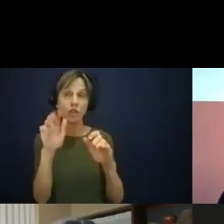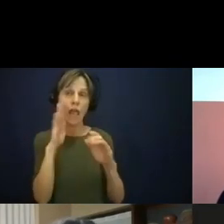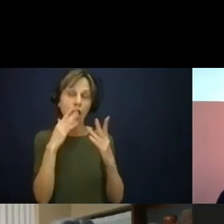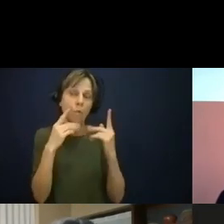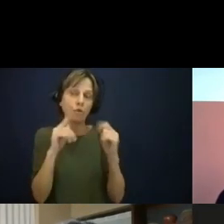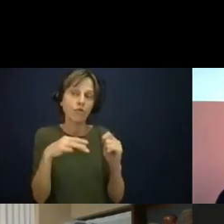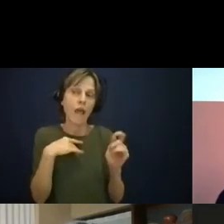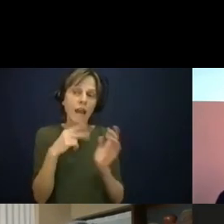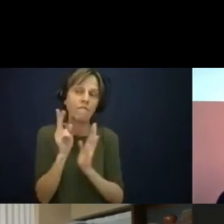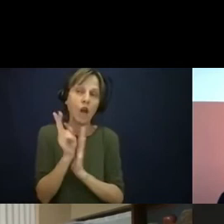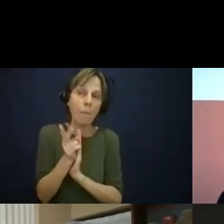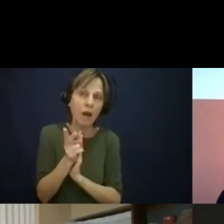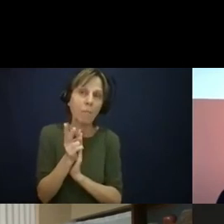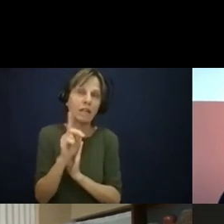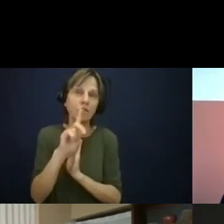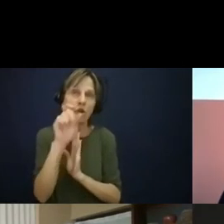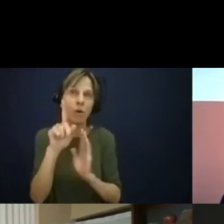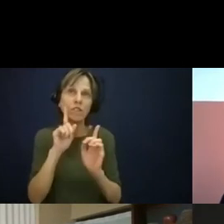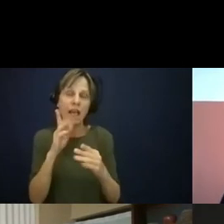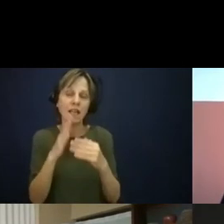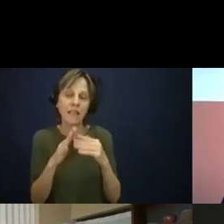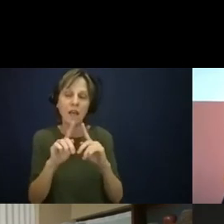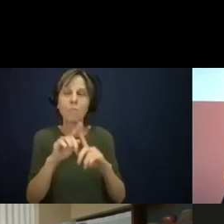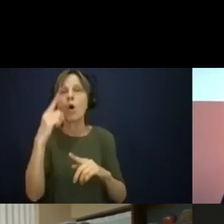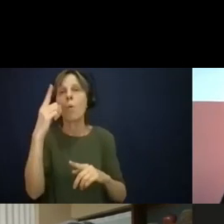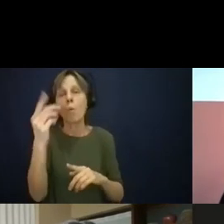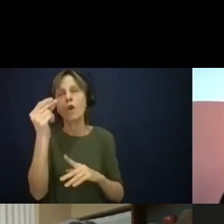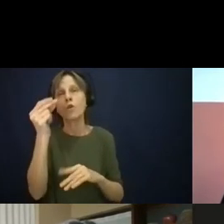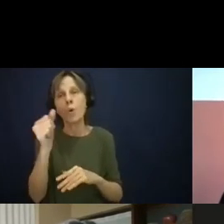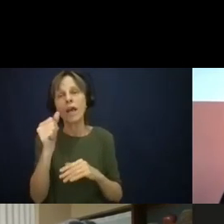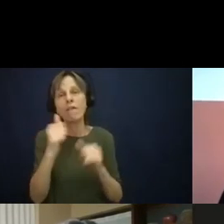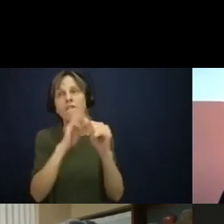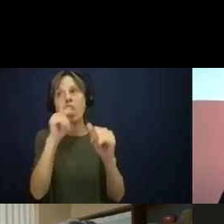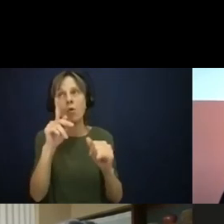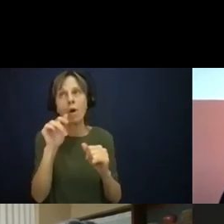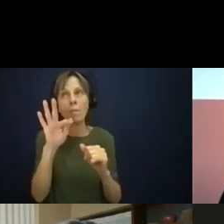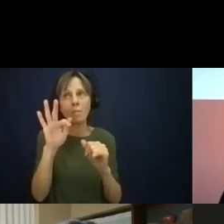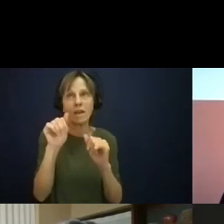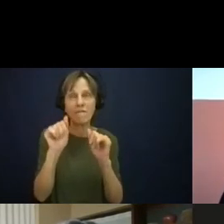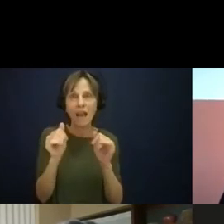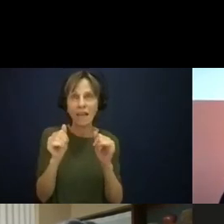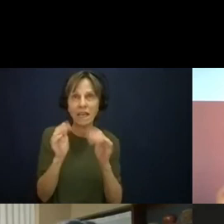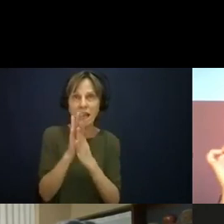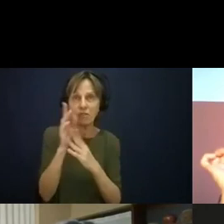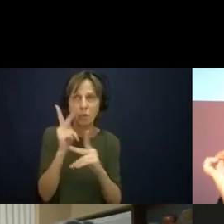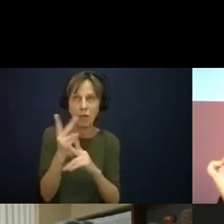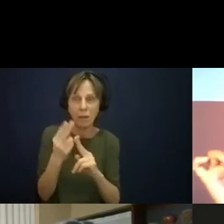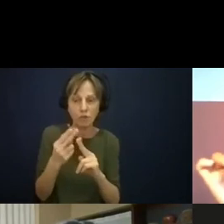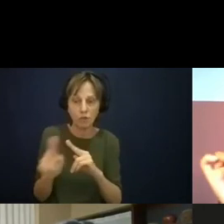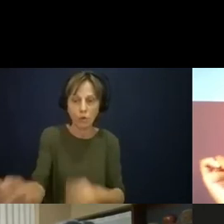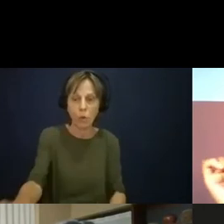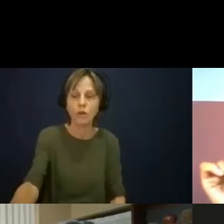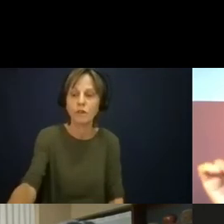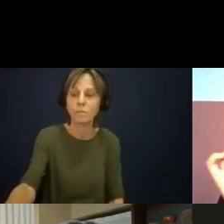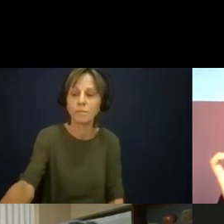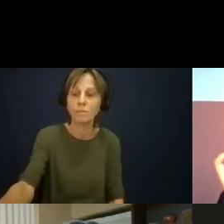end. But Anthony, one quick follow-up, and if I could ask you to keep it just a little short. You've mentioned this a little, but one of the grounding principles